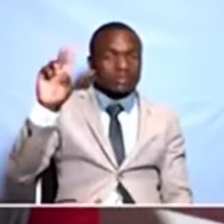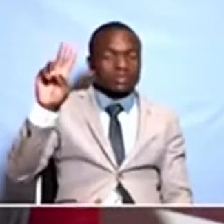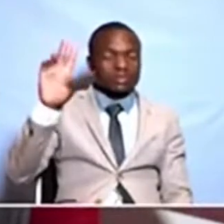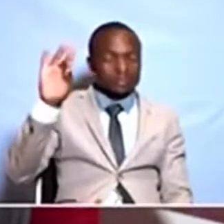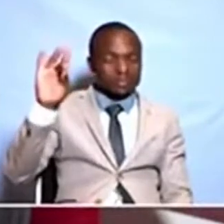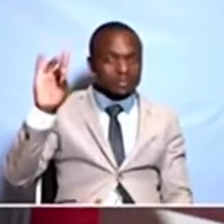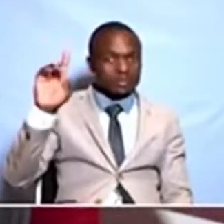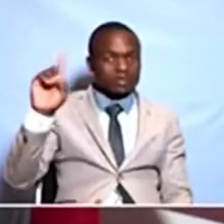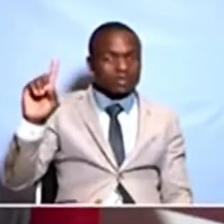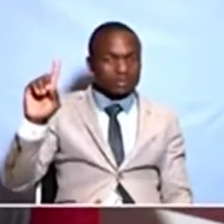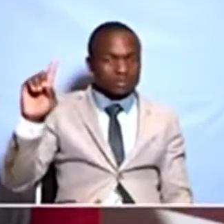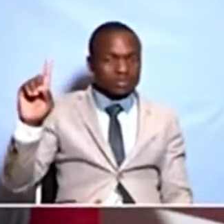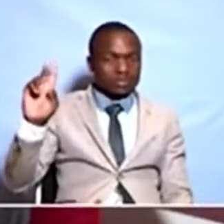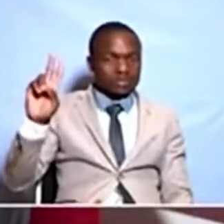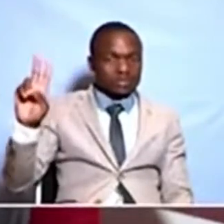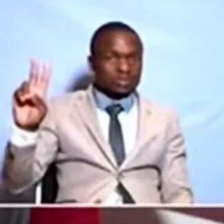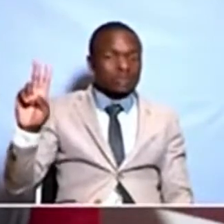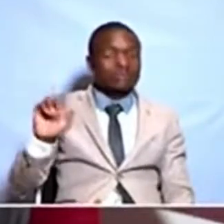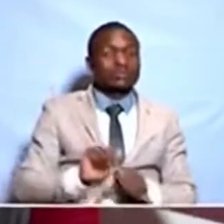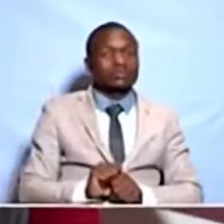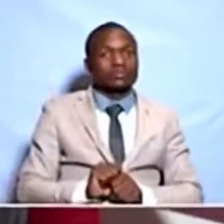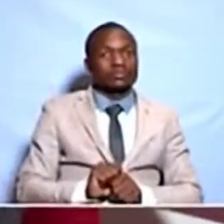832-122. That is